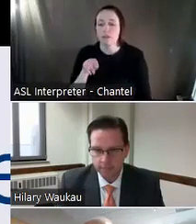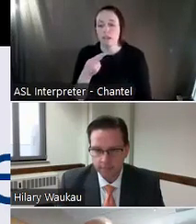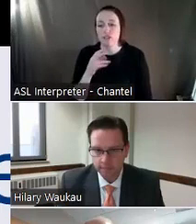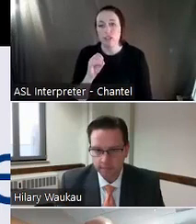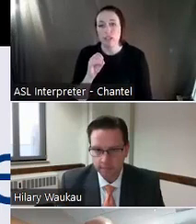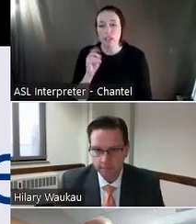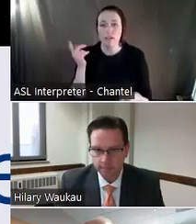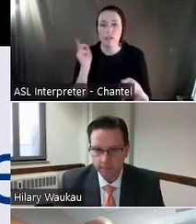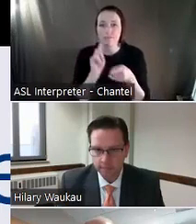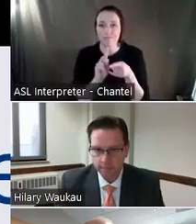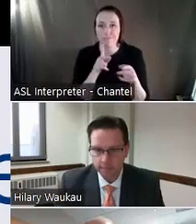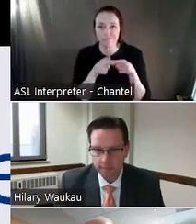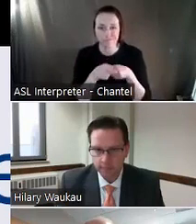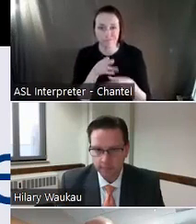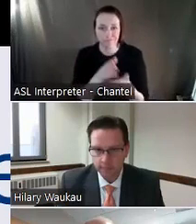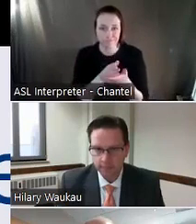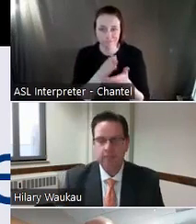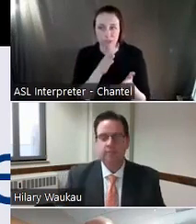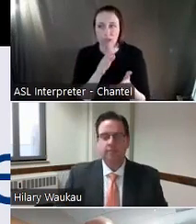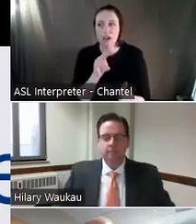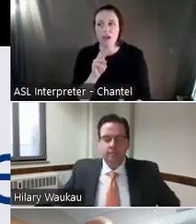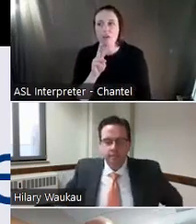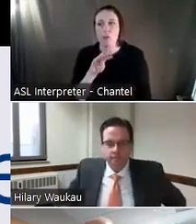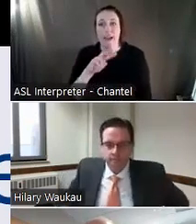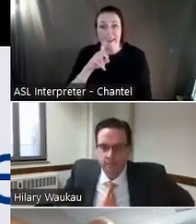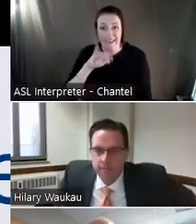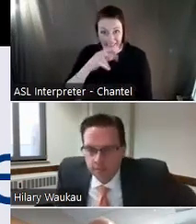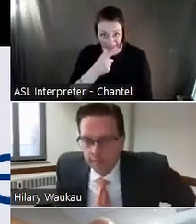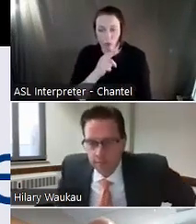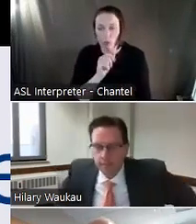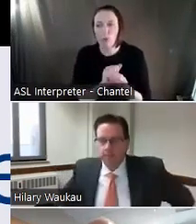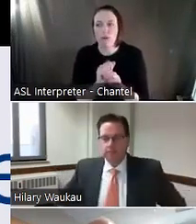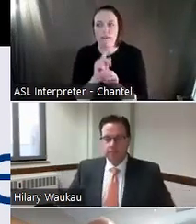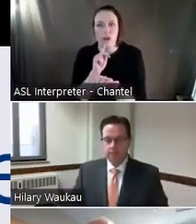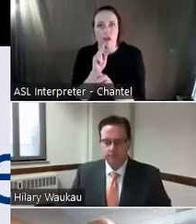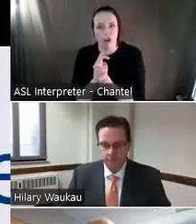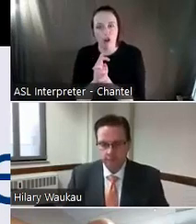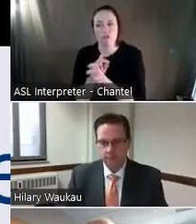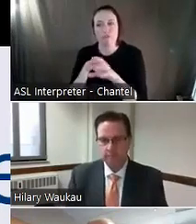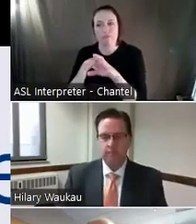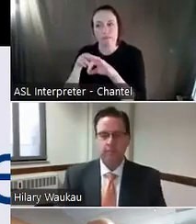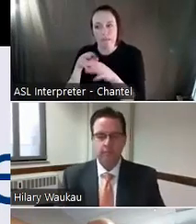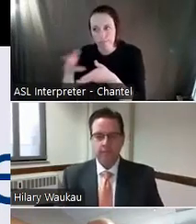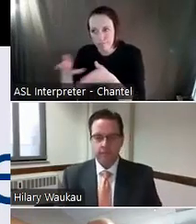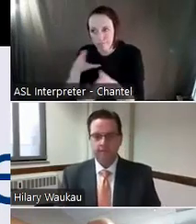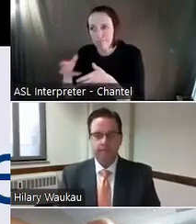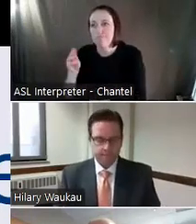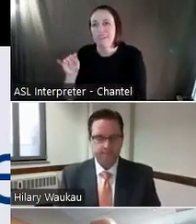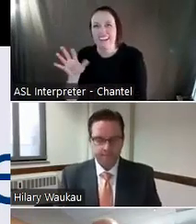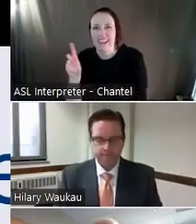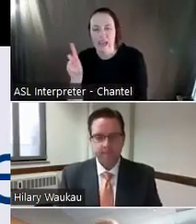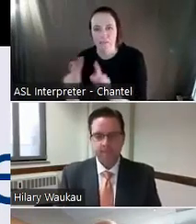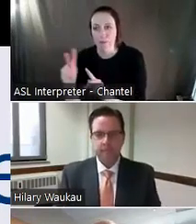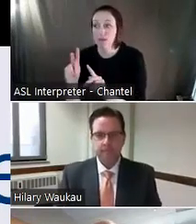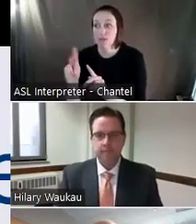Public Health are working very hard to ensure Medicaid members understand all of their resources available to them in the purview